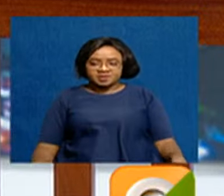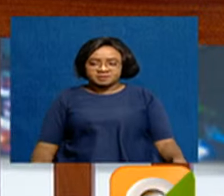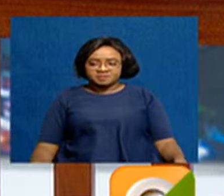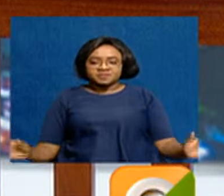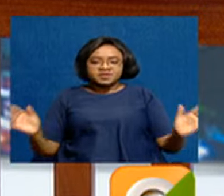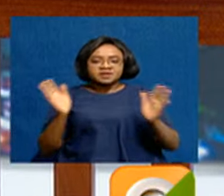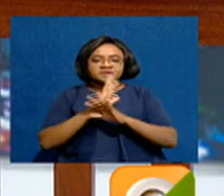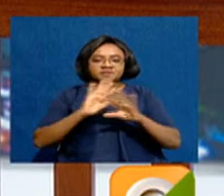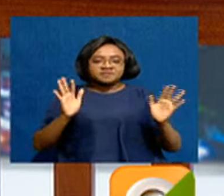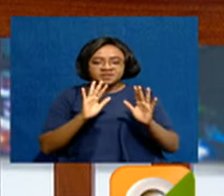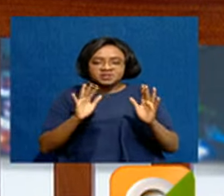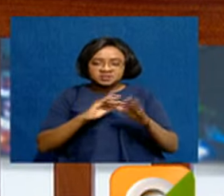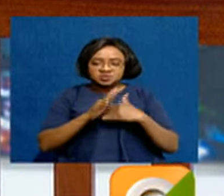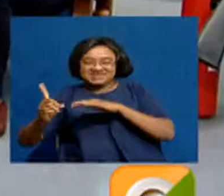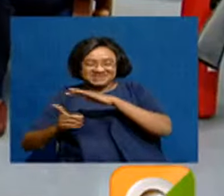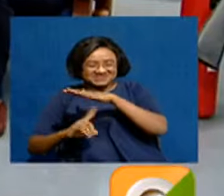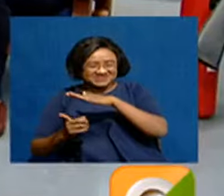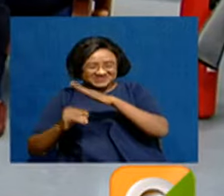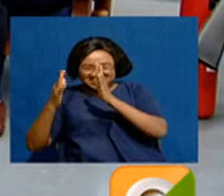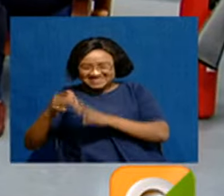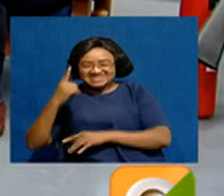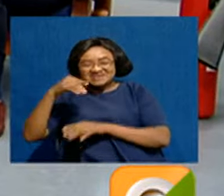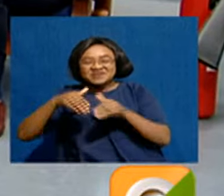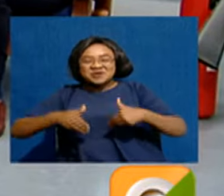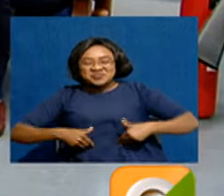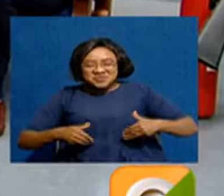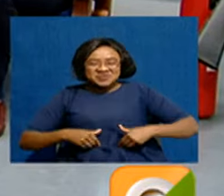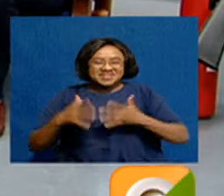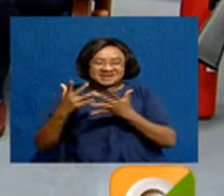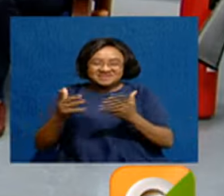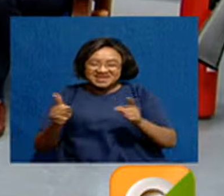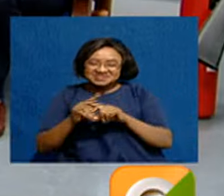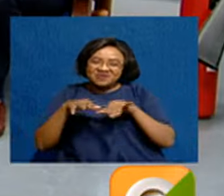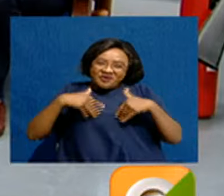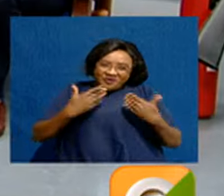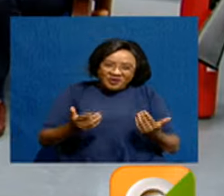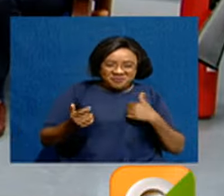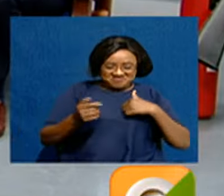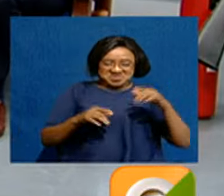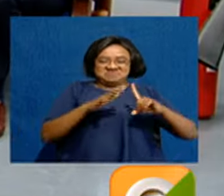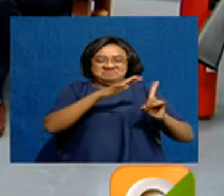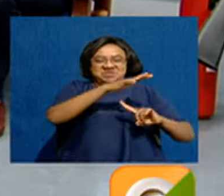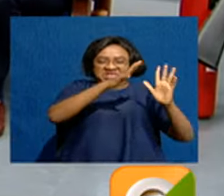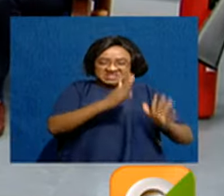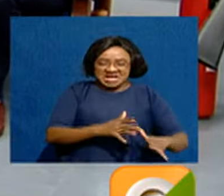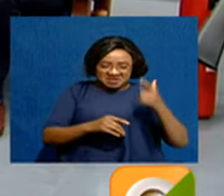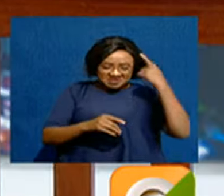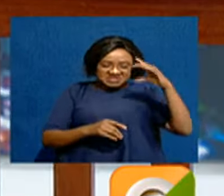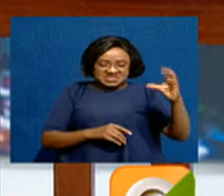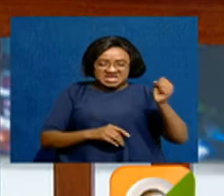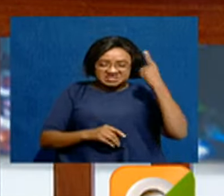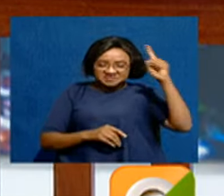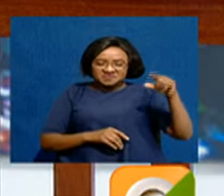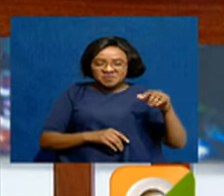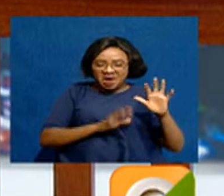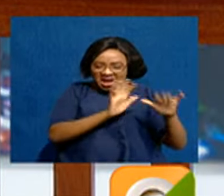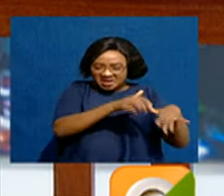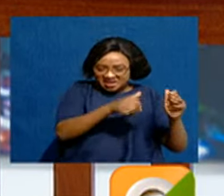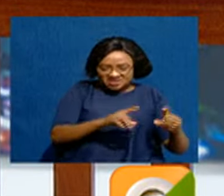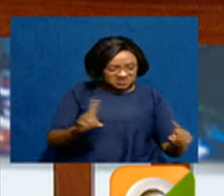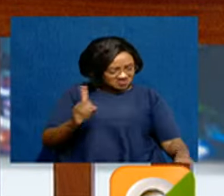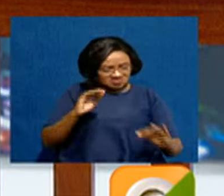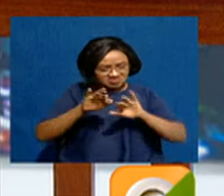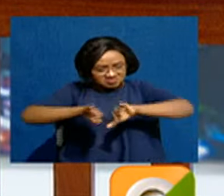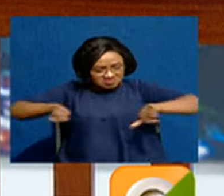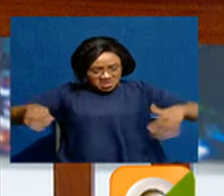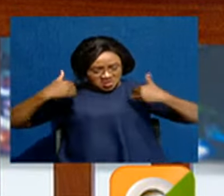finished all the 13 agendas. The Minister for Defense tells you, you can go home, everything is okay. Yeah. So that means everything is